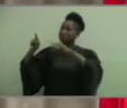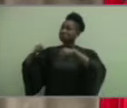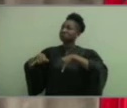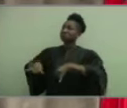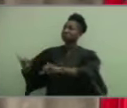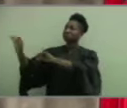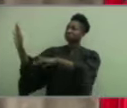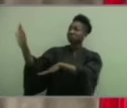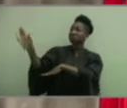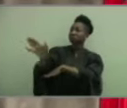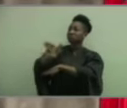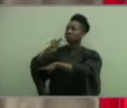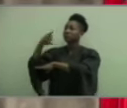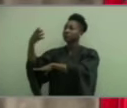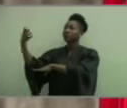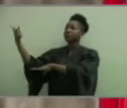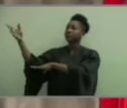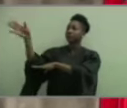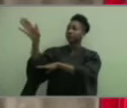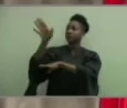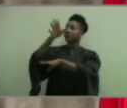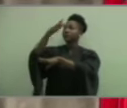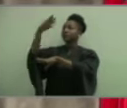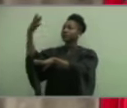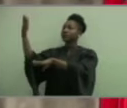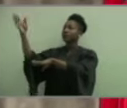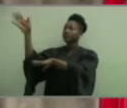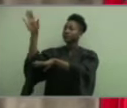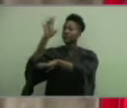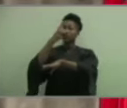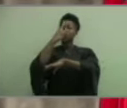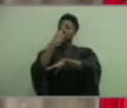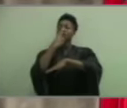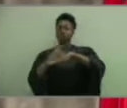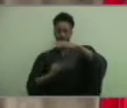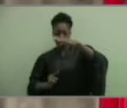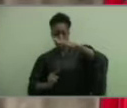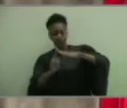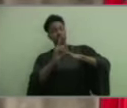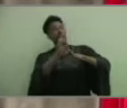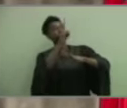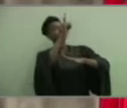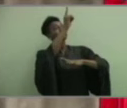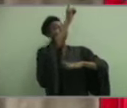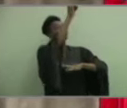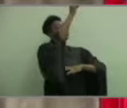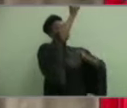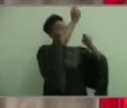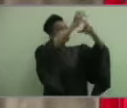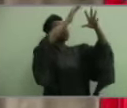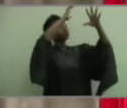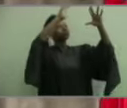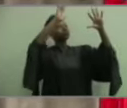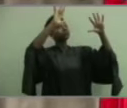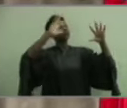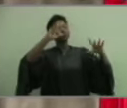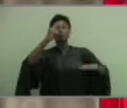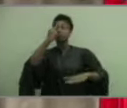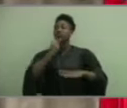streaming and the rocket's red glare